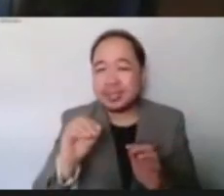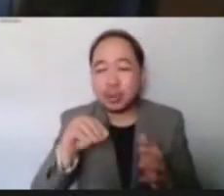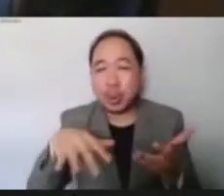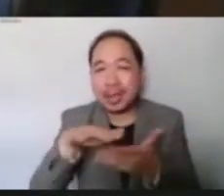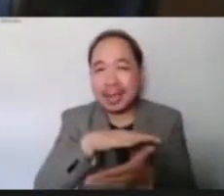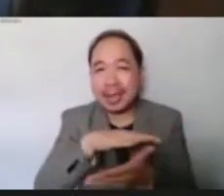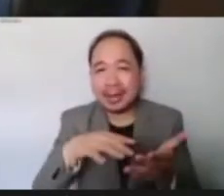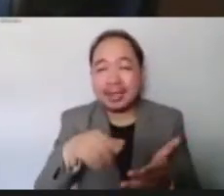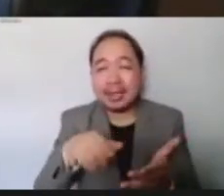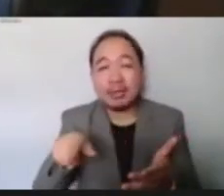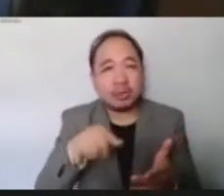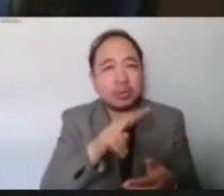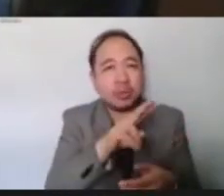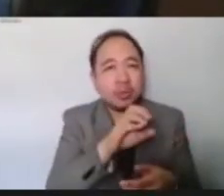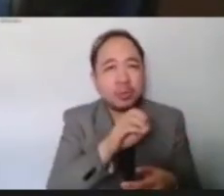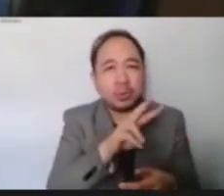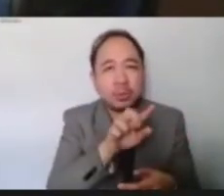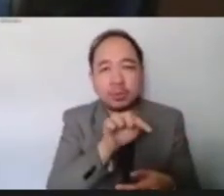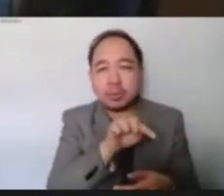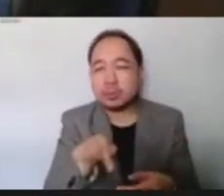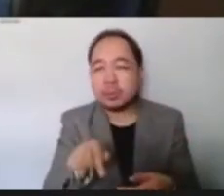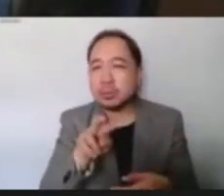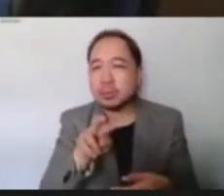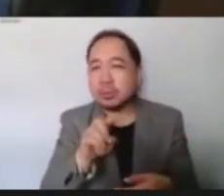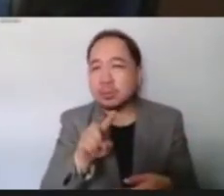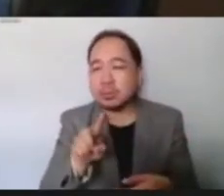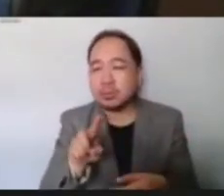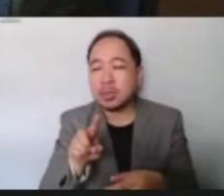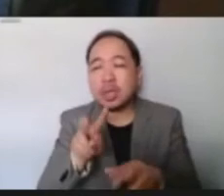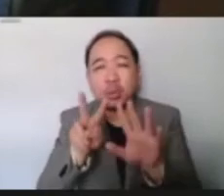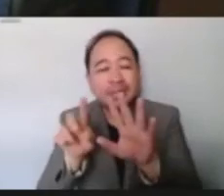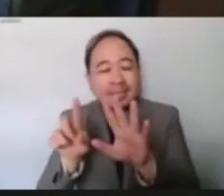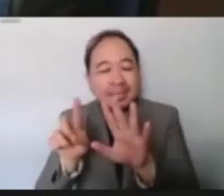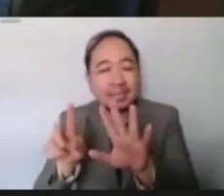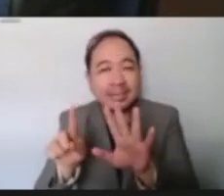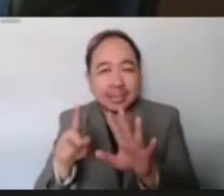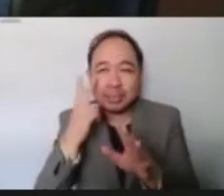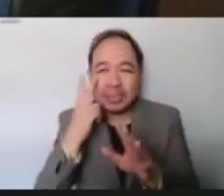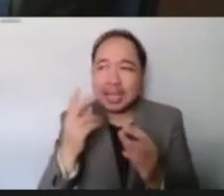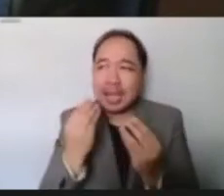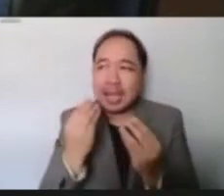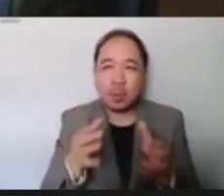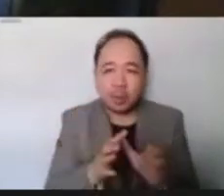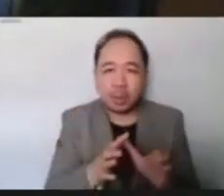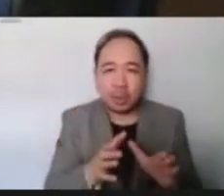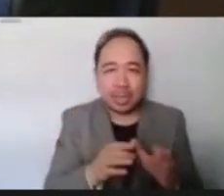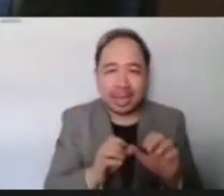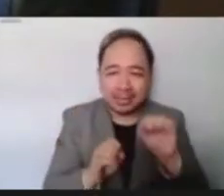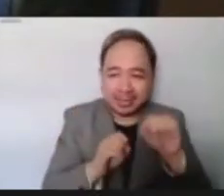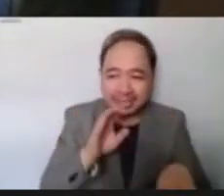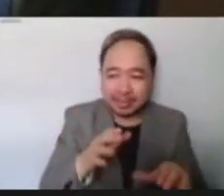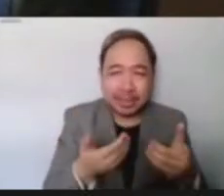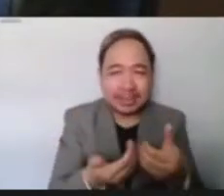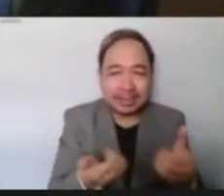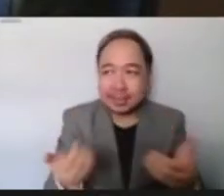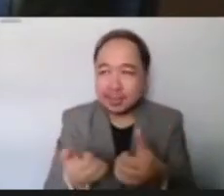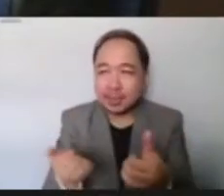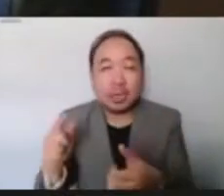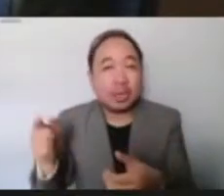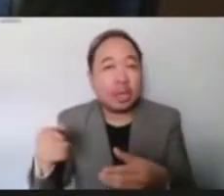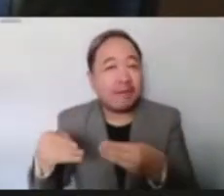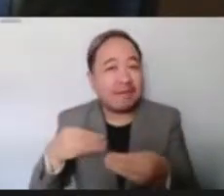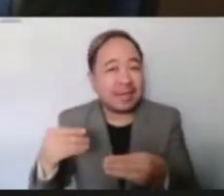period 2021-2026 with a special focus on Source segregation of garbage reducing in single-use plastic